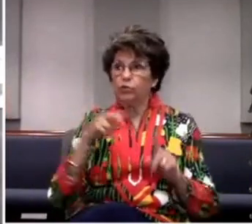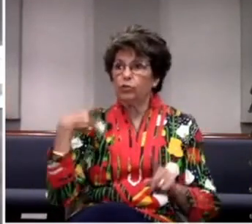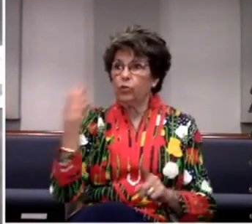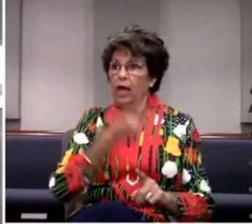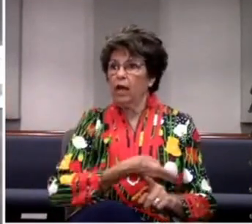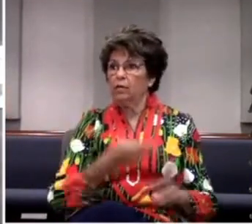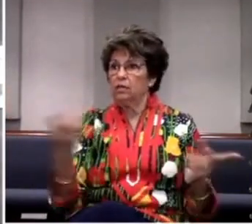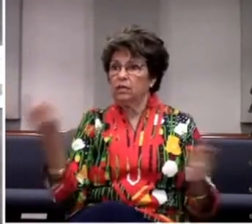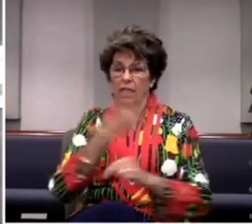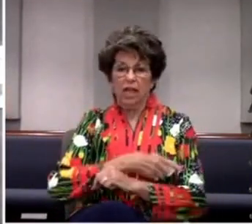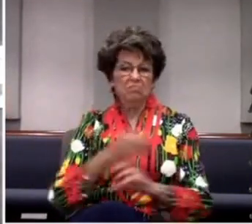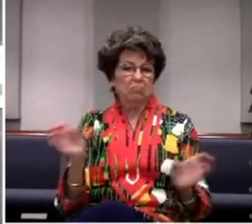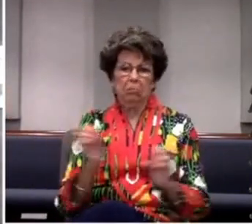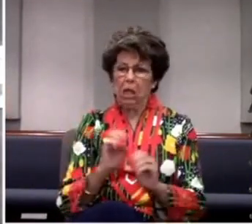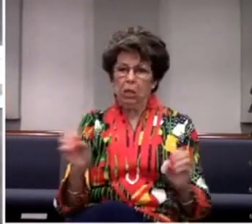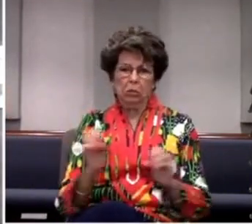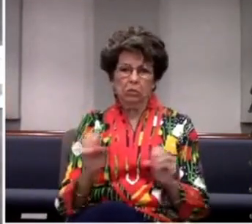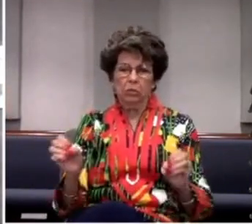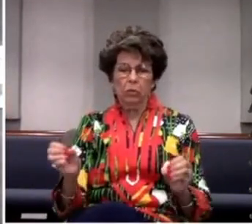None.